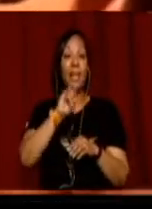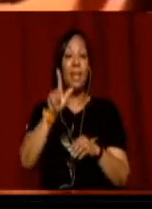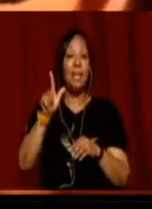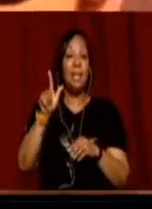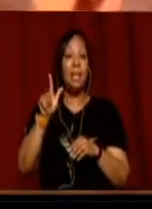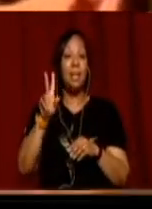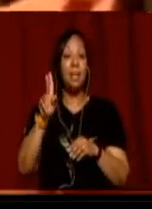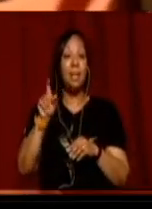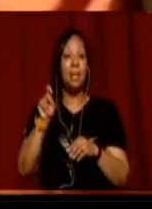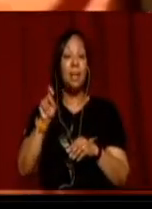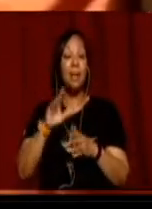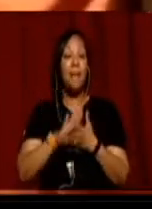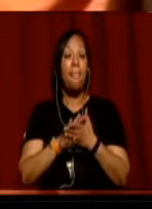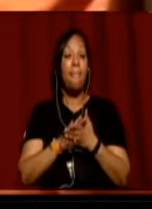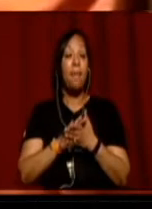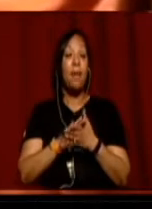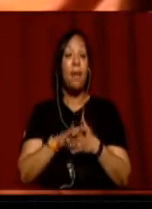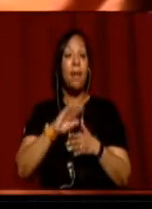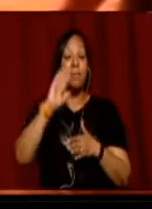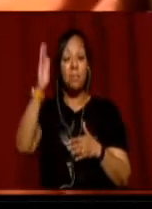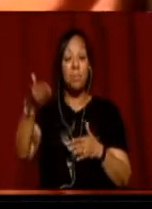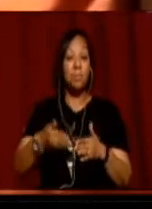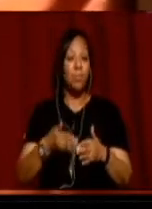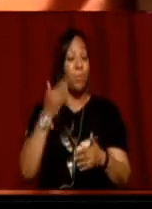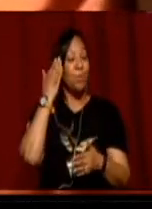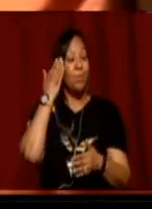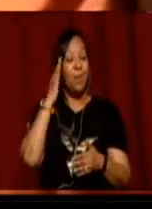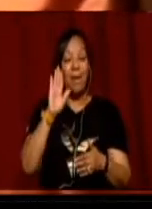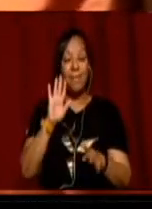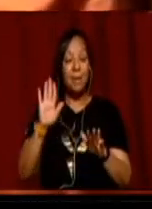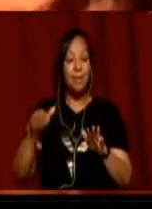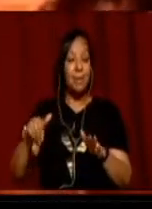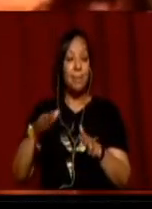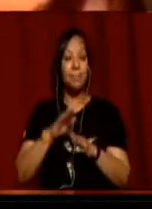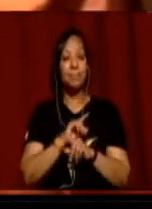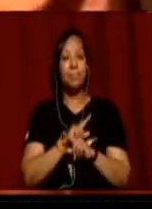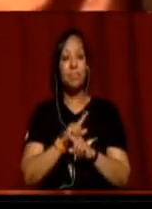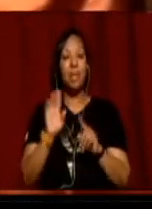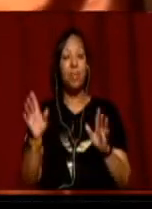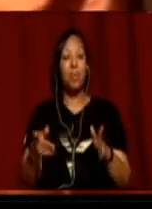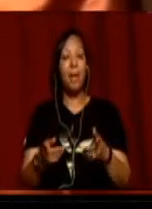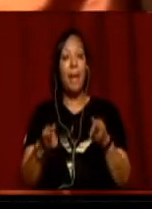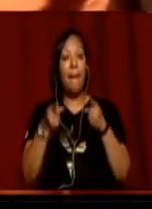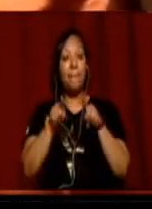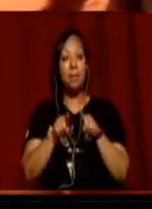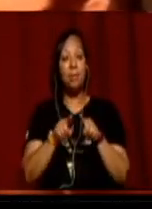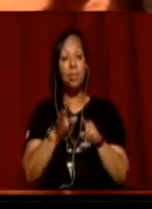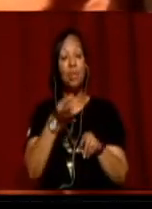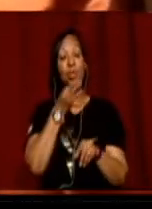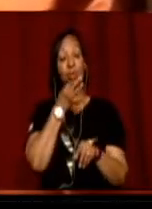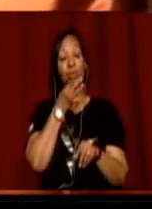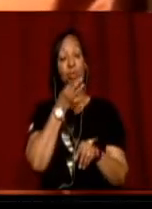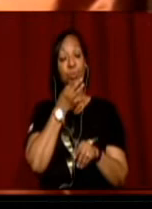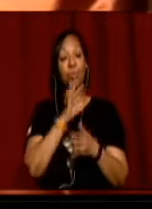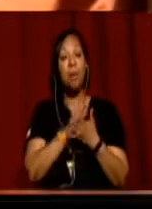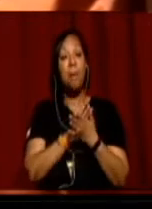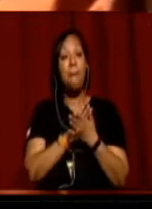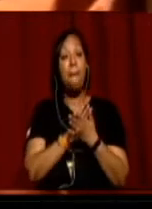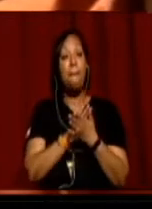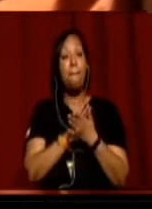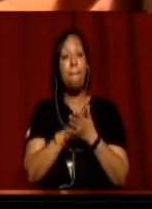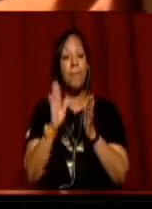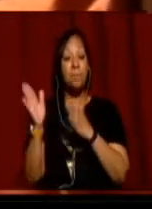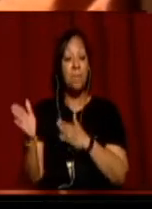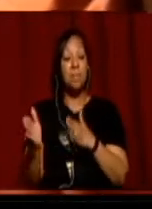can then go to the site that is our hiring portal. We don't yet have that. And that will be up and running as soon as we can possibly do that. But we need to get